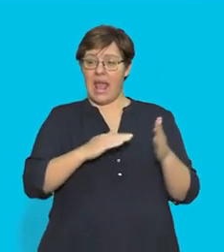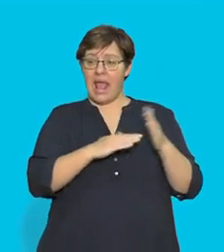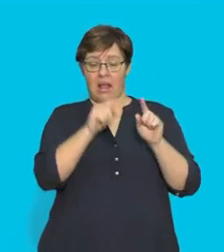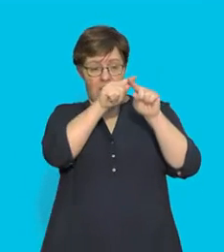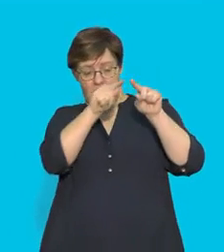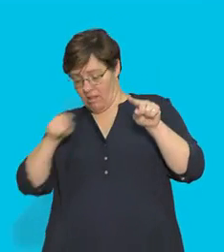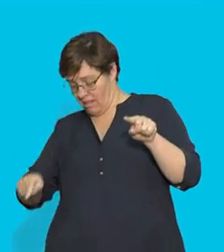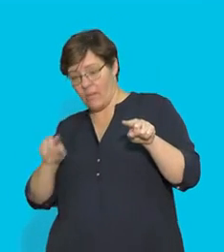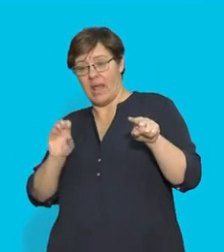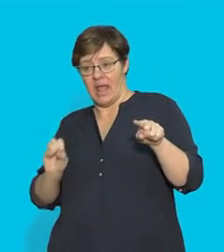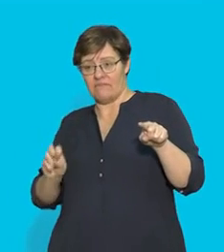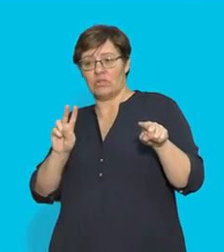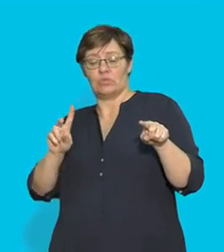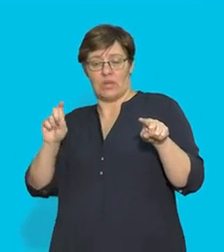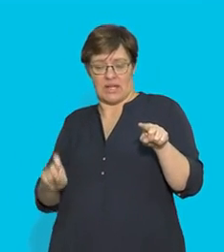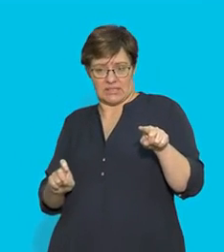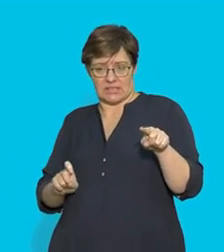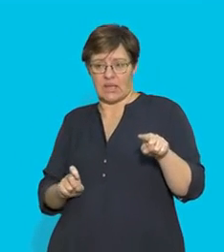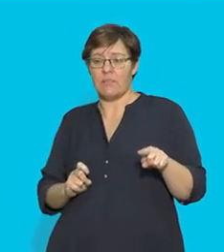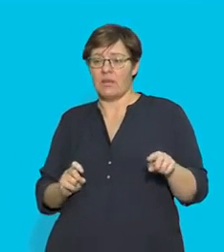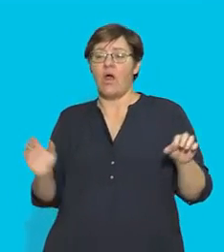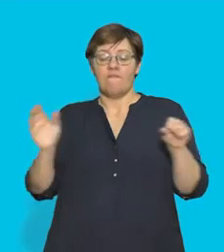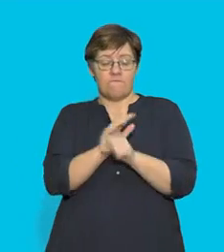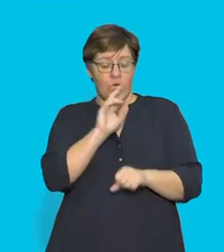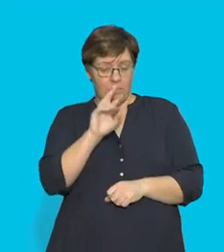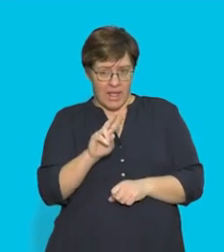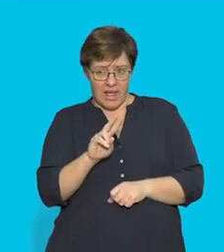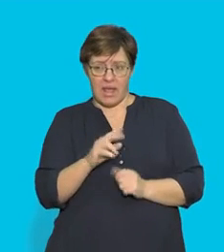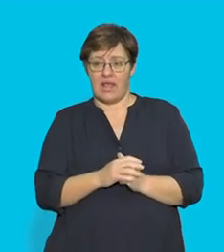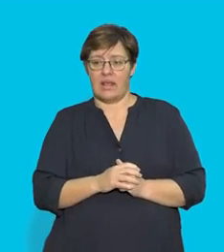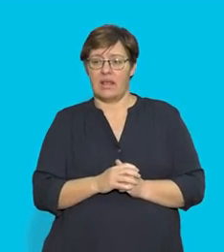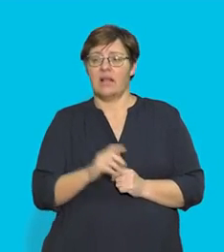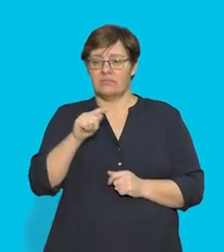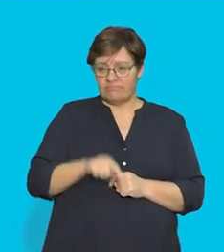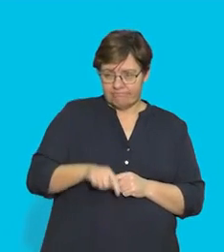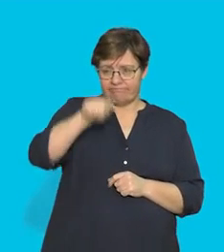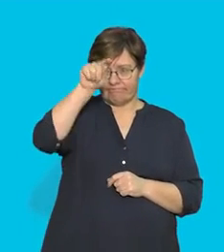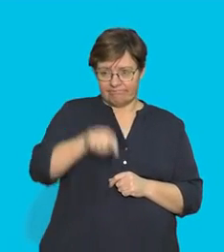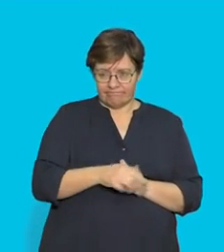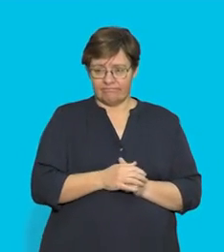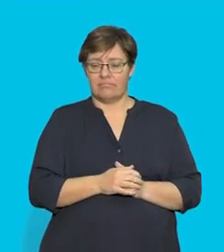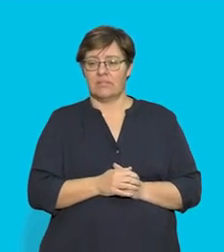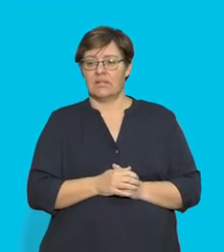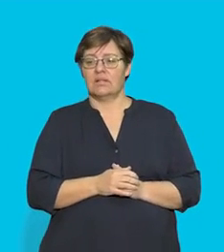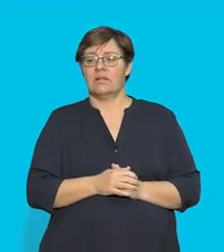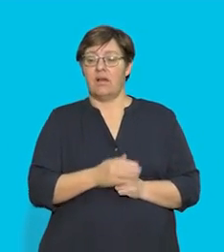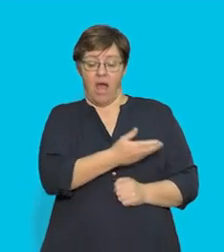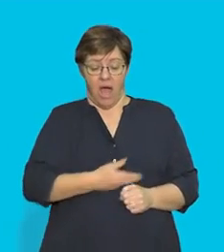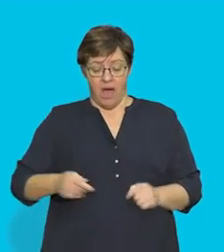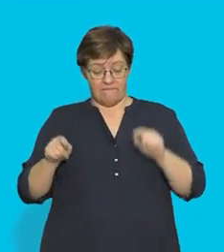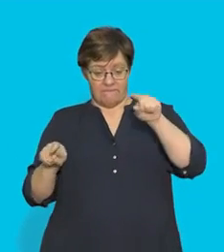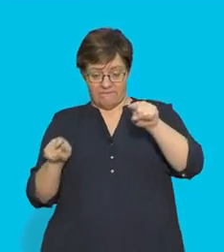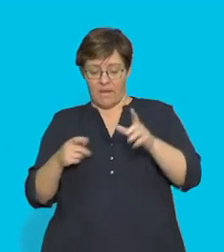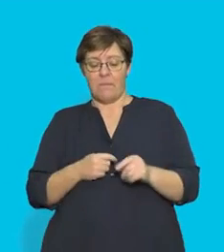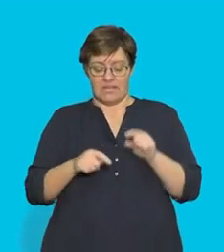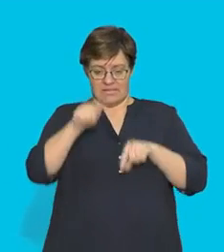it. And if we look here, we've got a full pair of angles and its matching sides. So we've got this angle 90